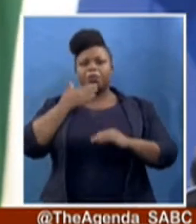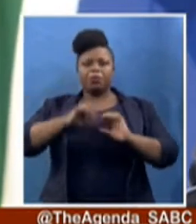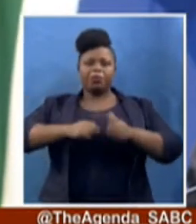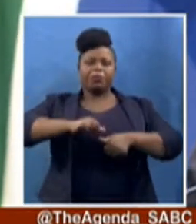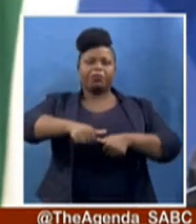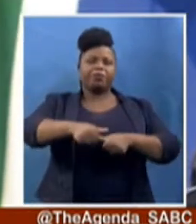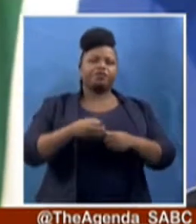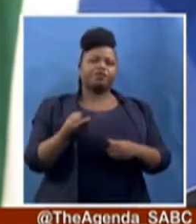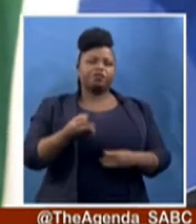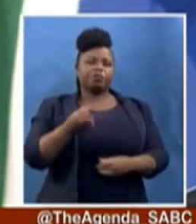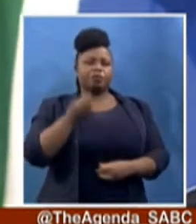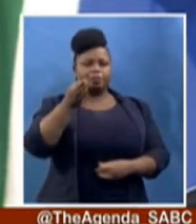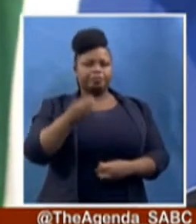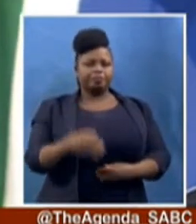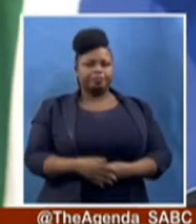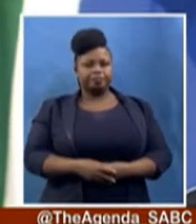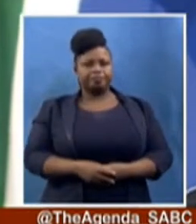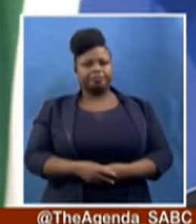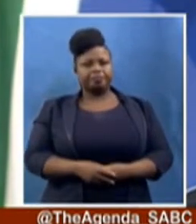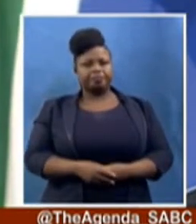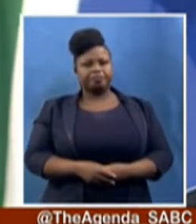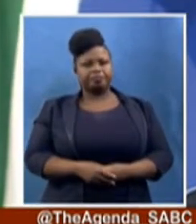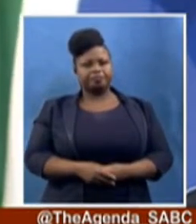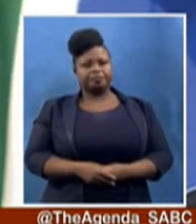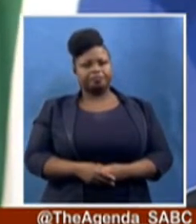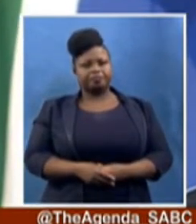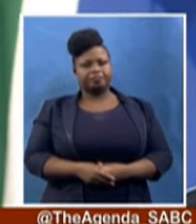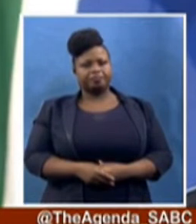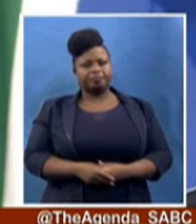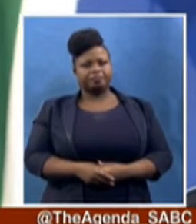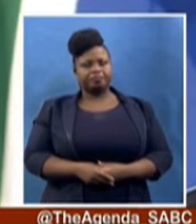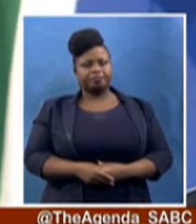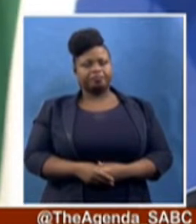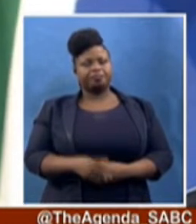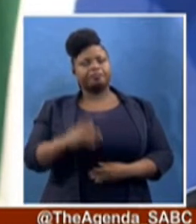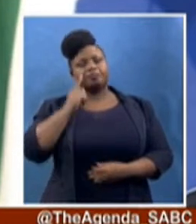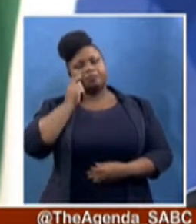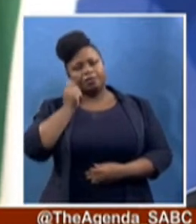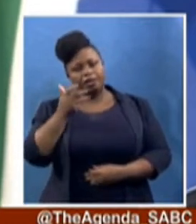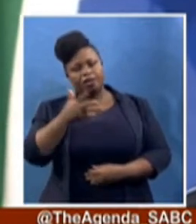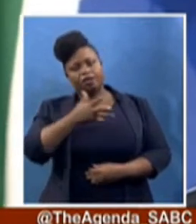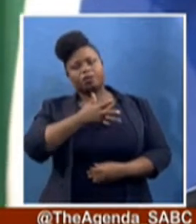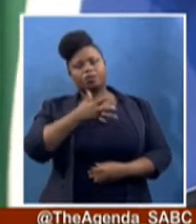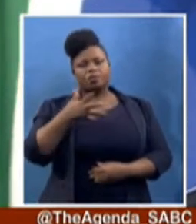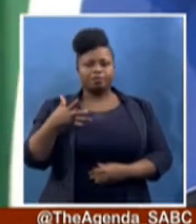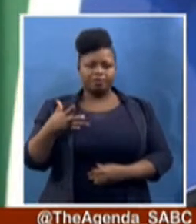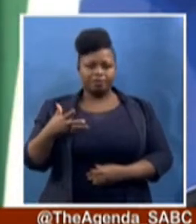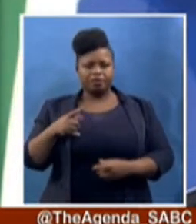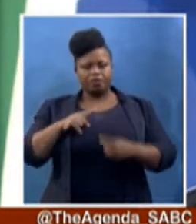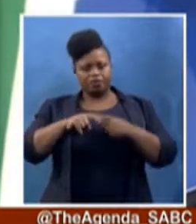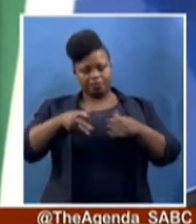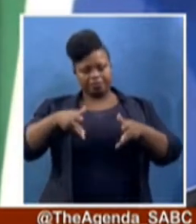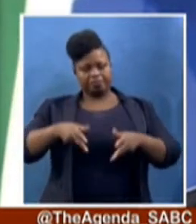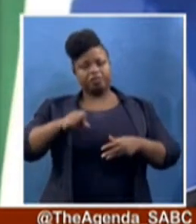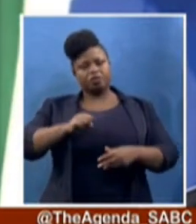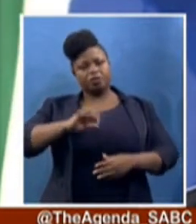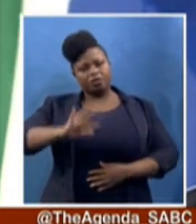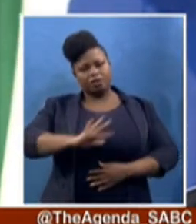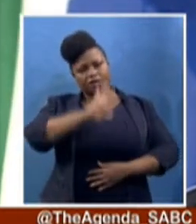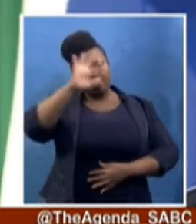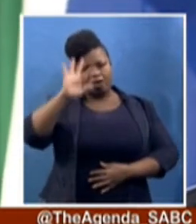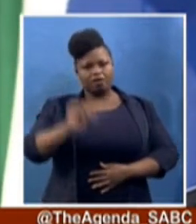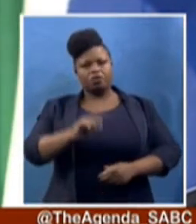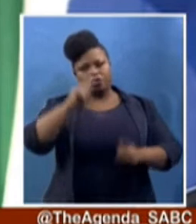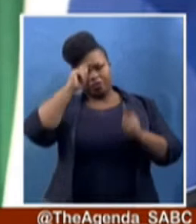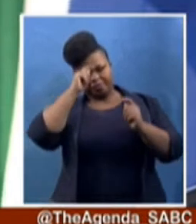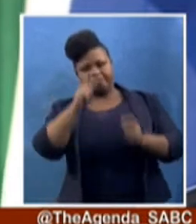We also salute the men and the women of this great nation whose sacrifices have made